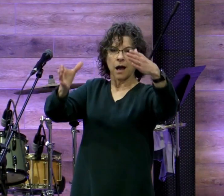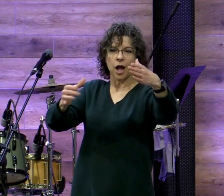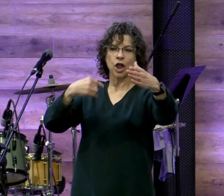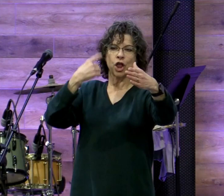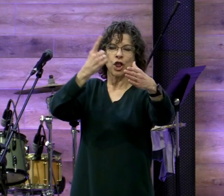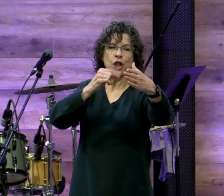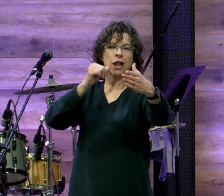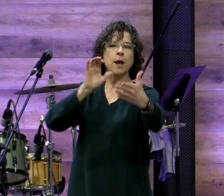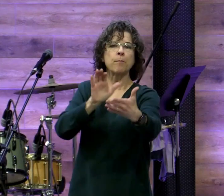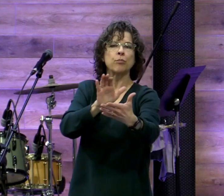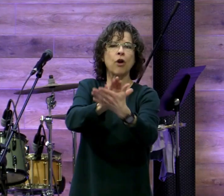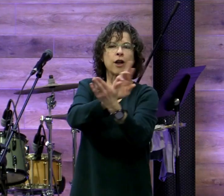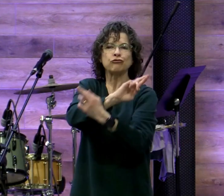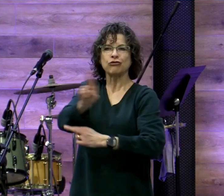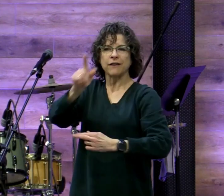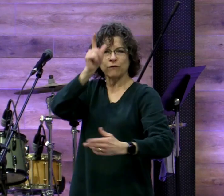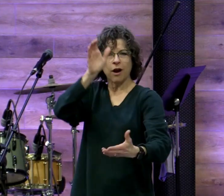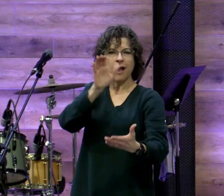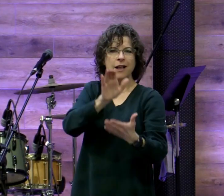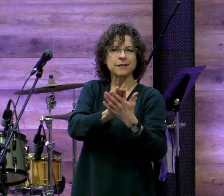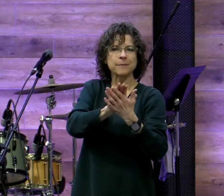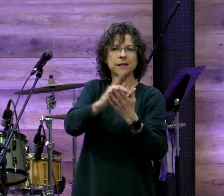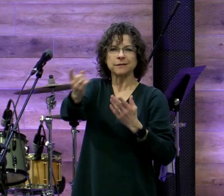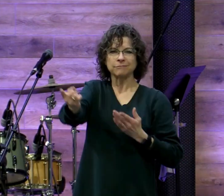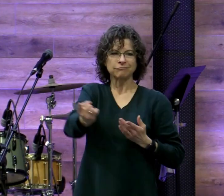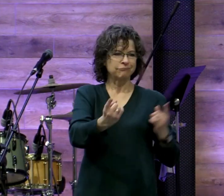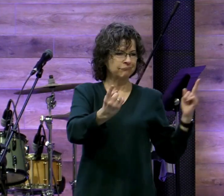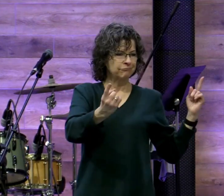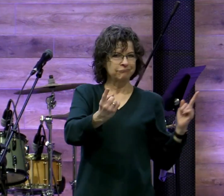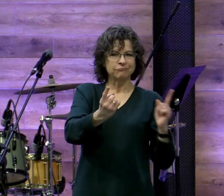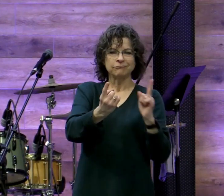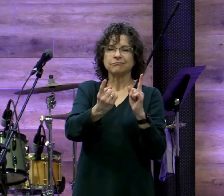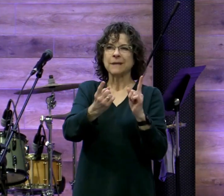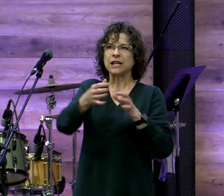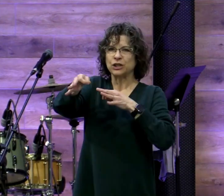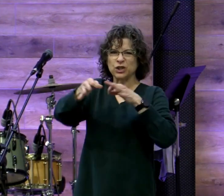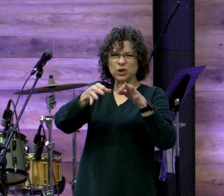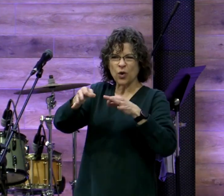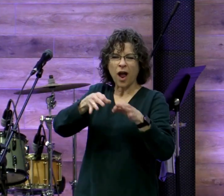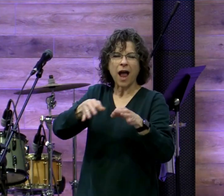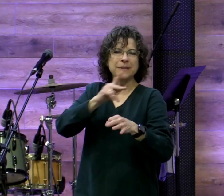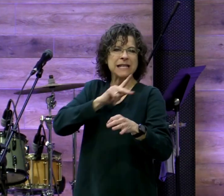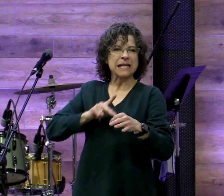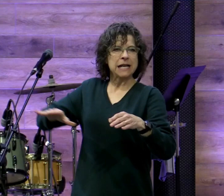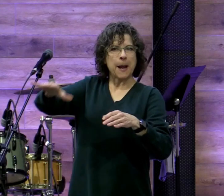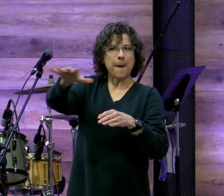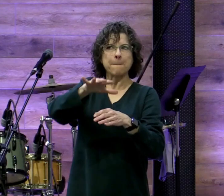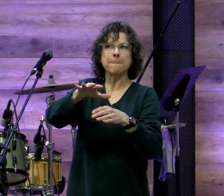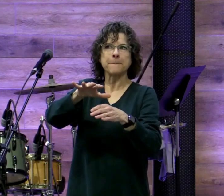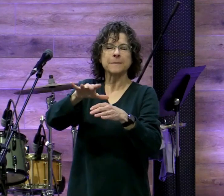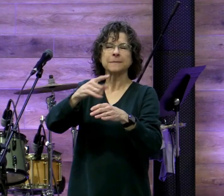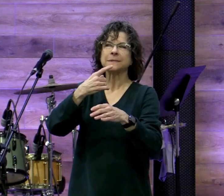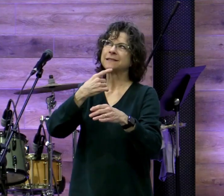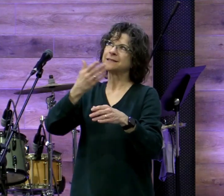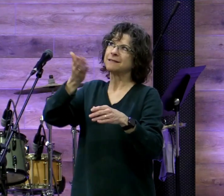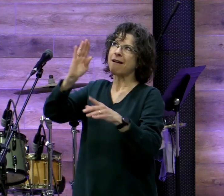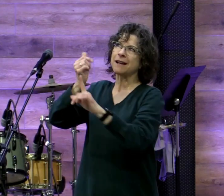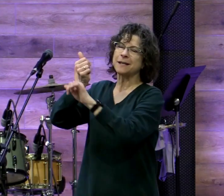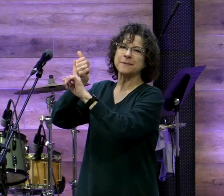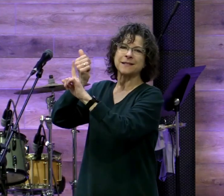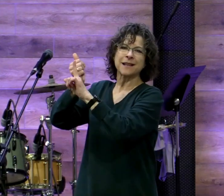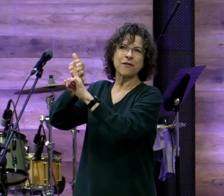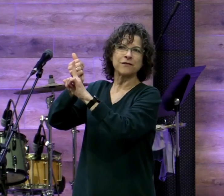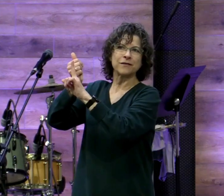bride adorned for her husband." And it goes on to describe it, and then it actually alludes back to Isaiah 25 about God himself